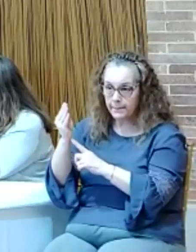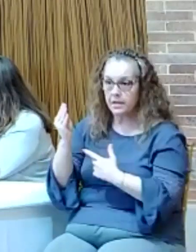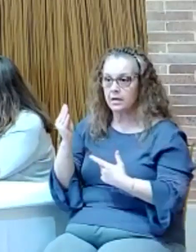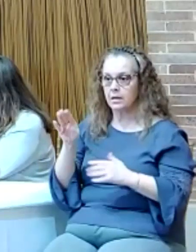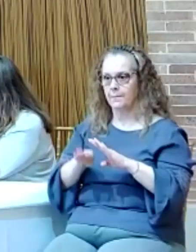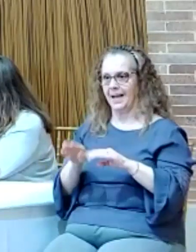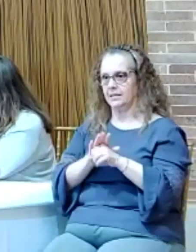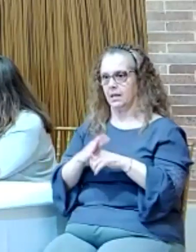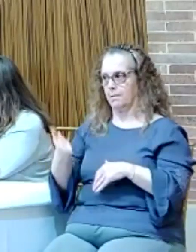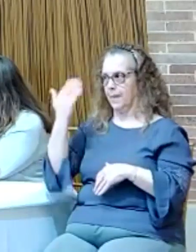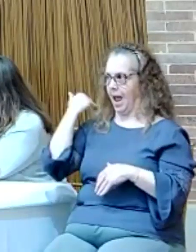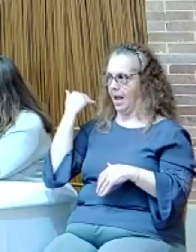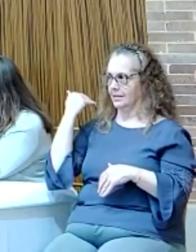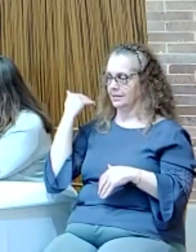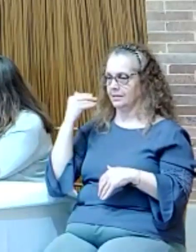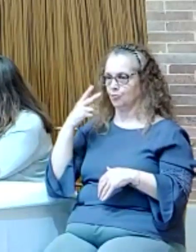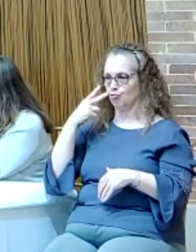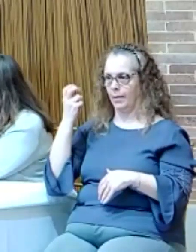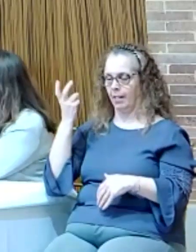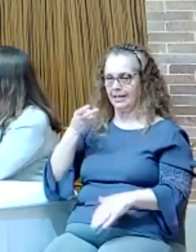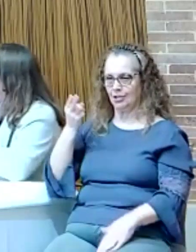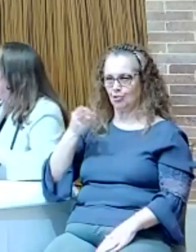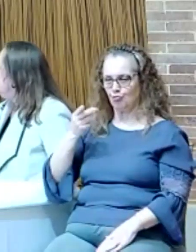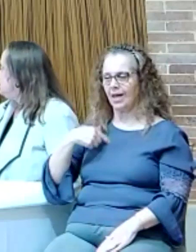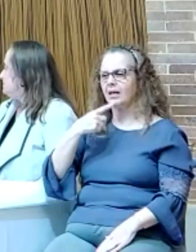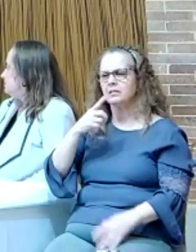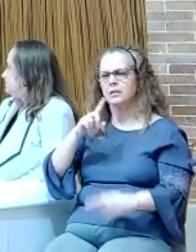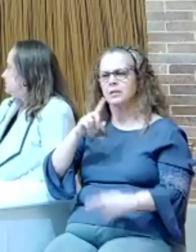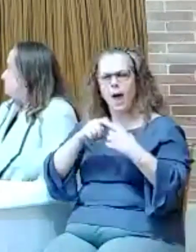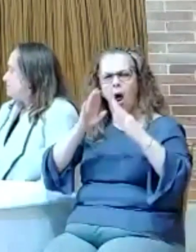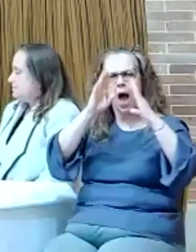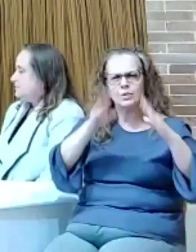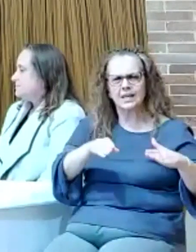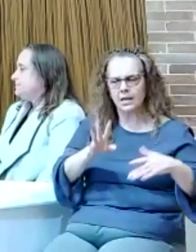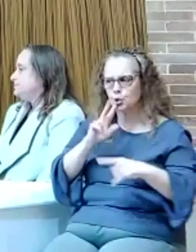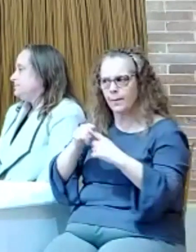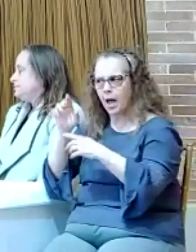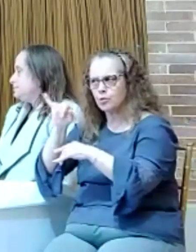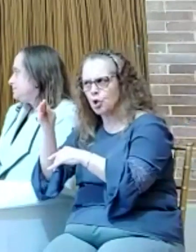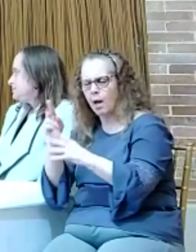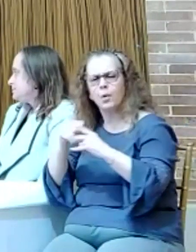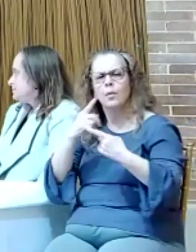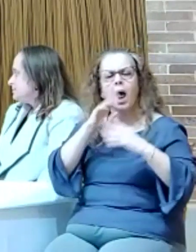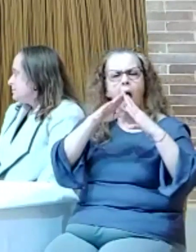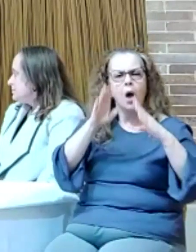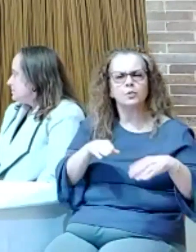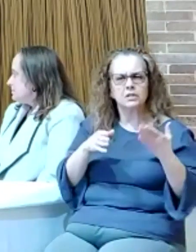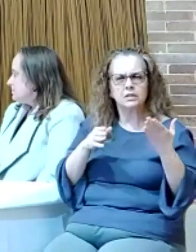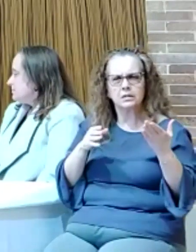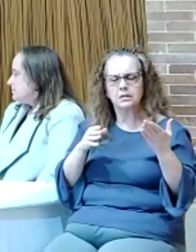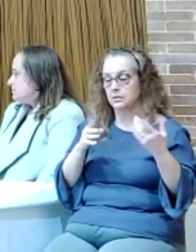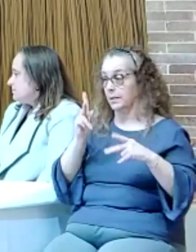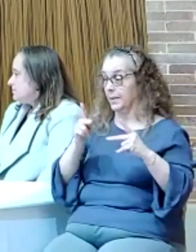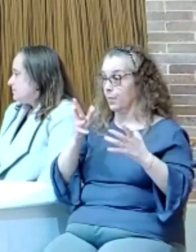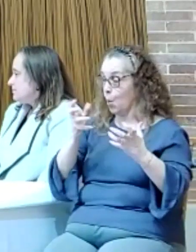uh past criminal history and and oftentimes I always asked what about housing you know I have problems finding housing because of a criminal history and and these are people that want